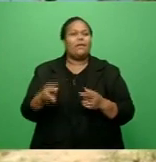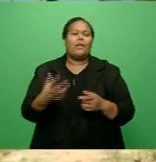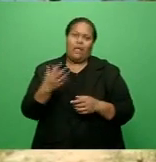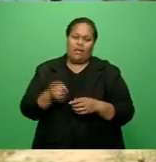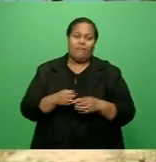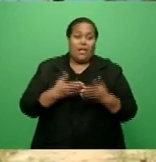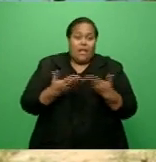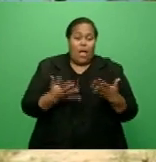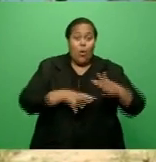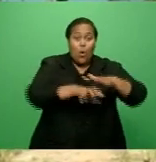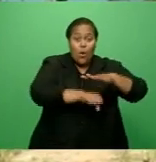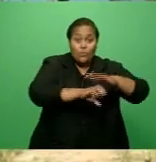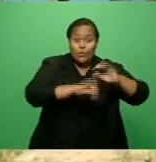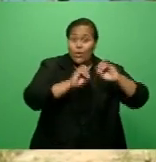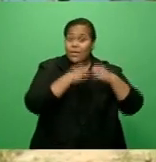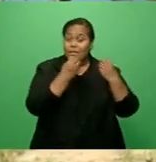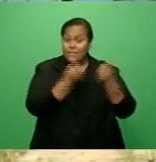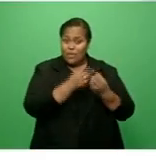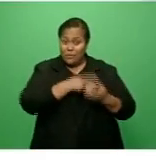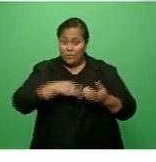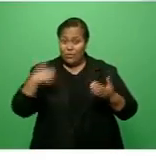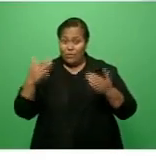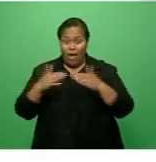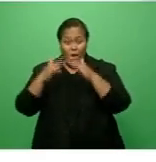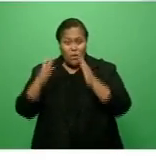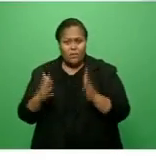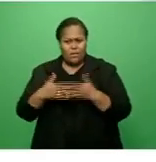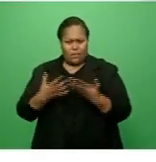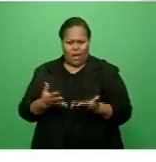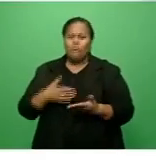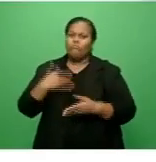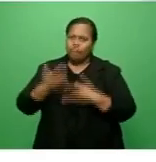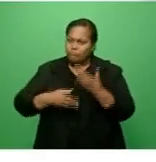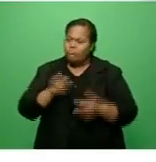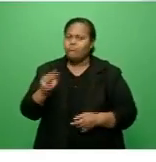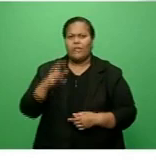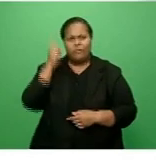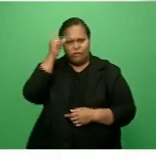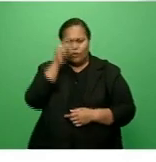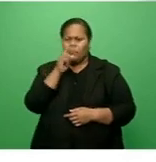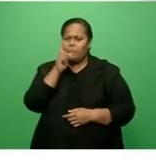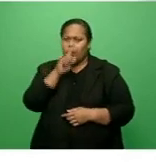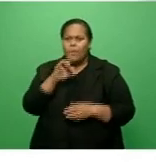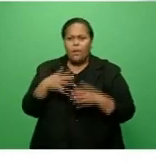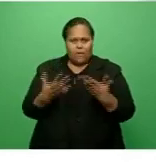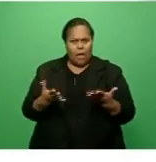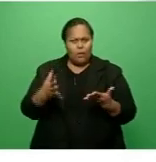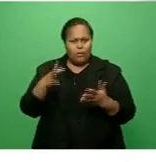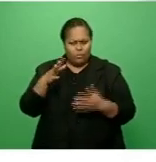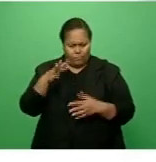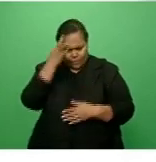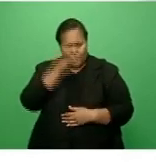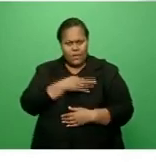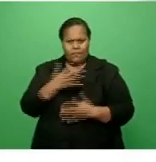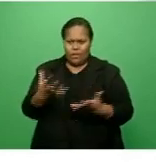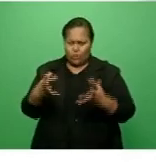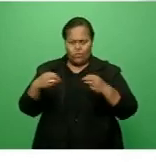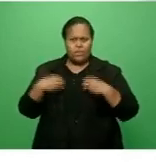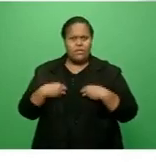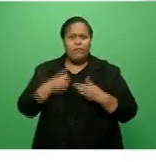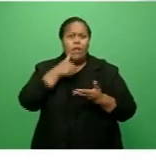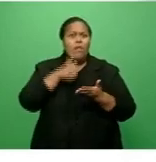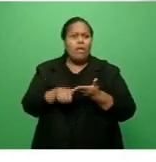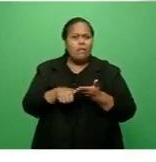and Ministry of Housing say Fijians have been made to believe that they are receiving or securing land with accompanying approval